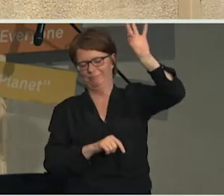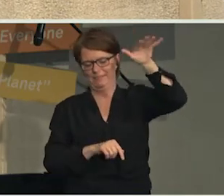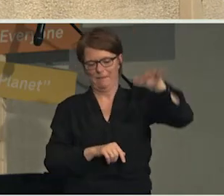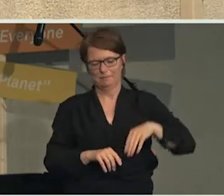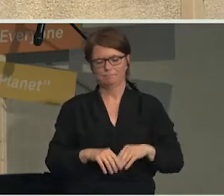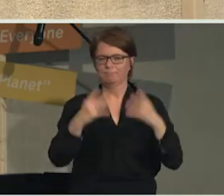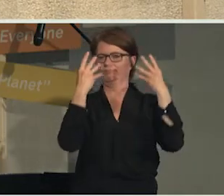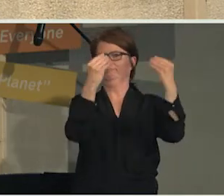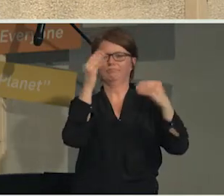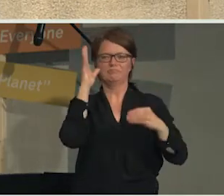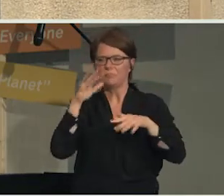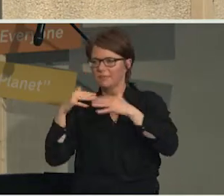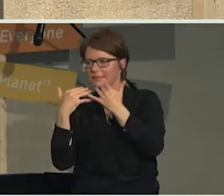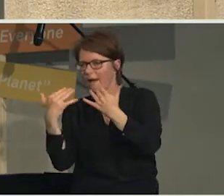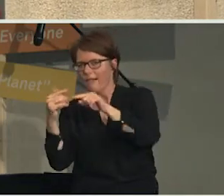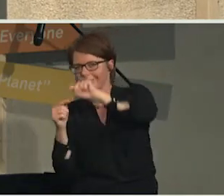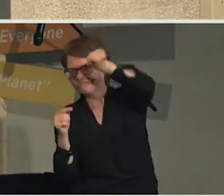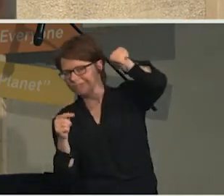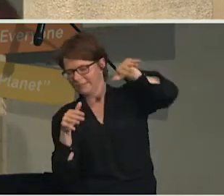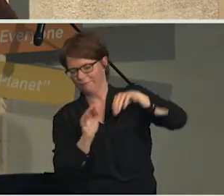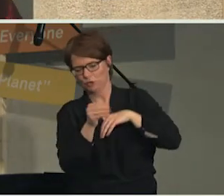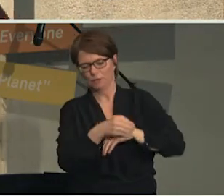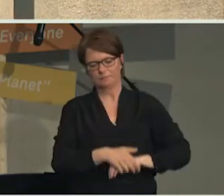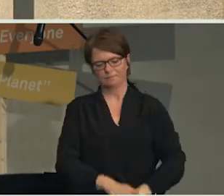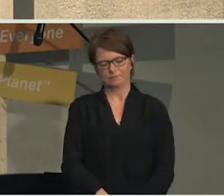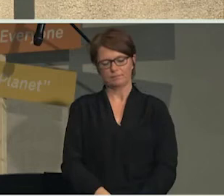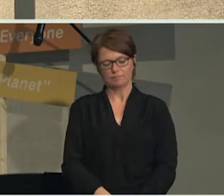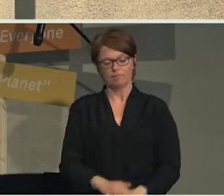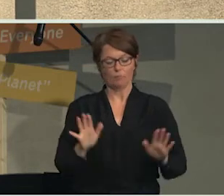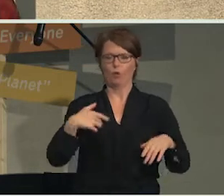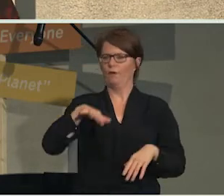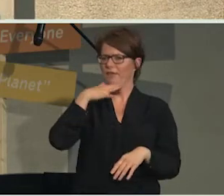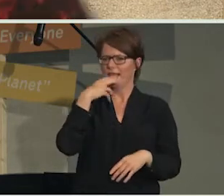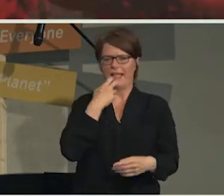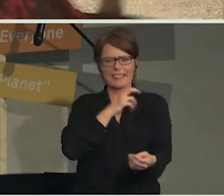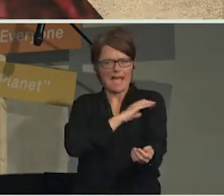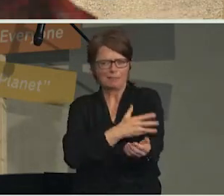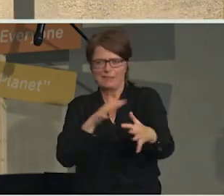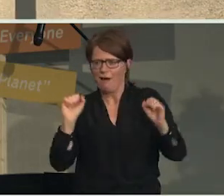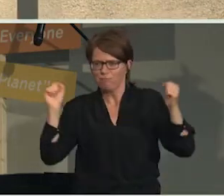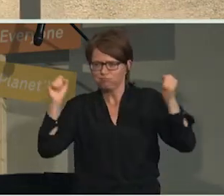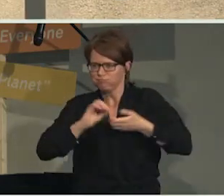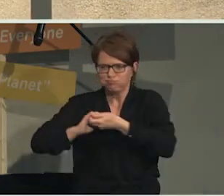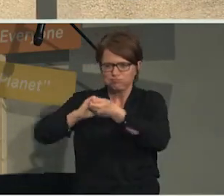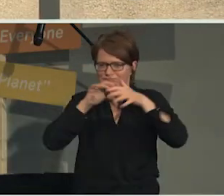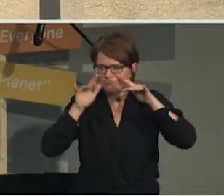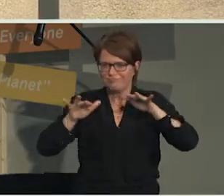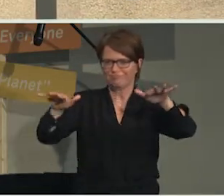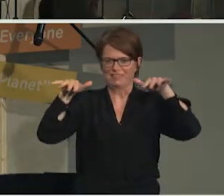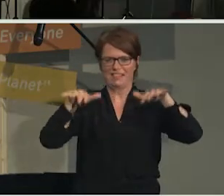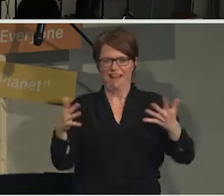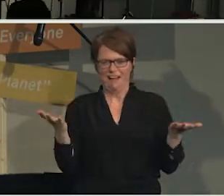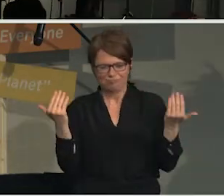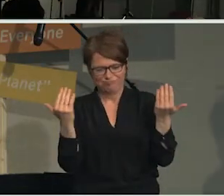hey, hey, y'all say ho, ho, ho. Hey, hey, hey. Ho. Who you calling a ho? Just kidding. So just kidding. All